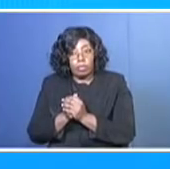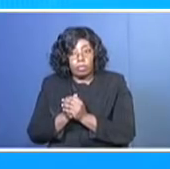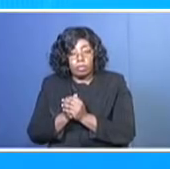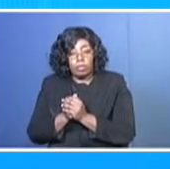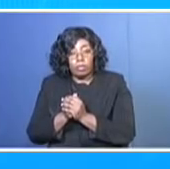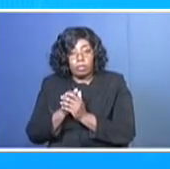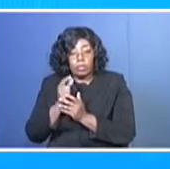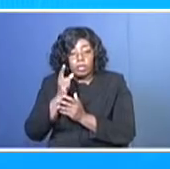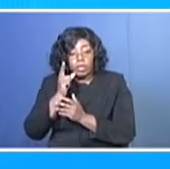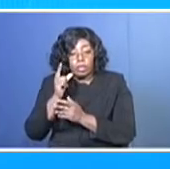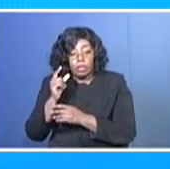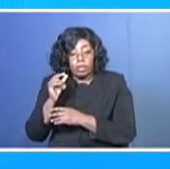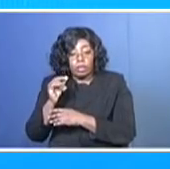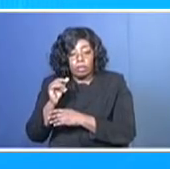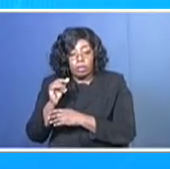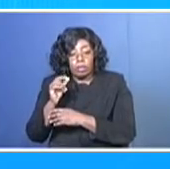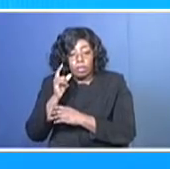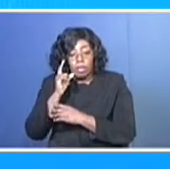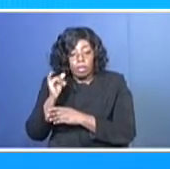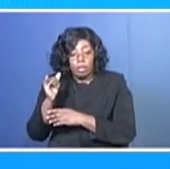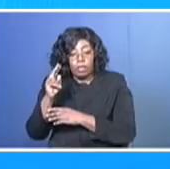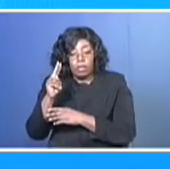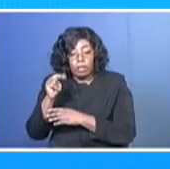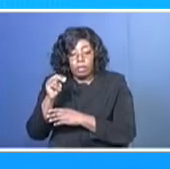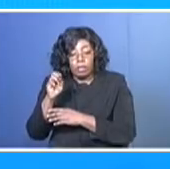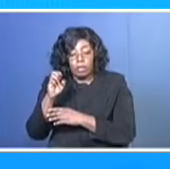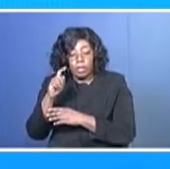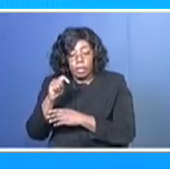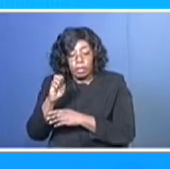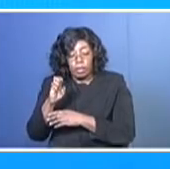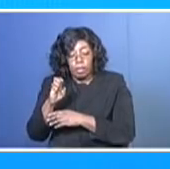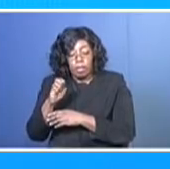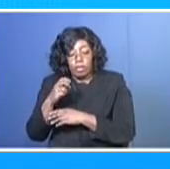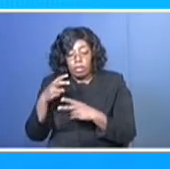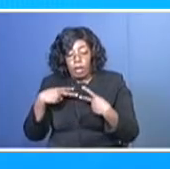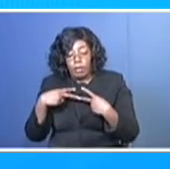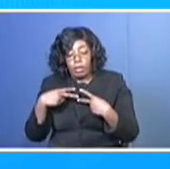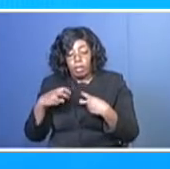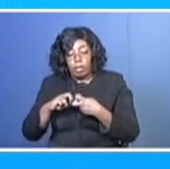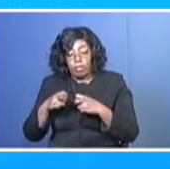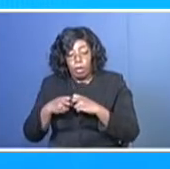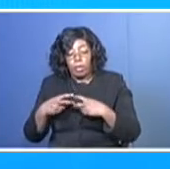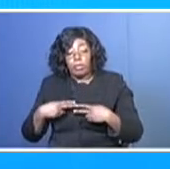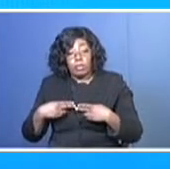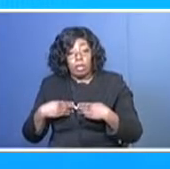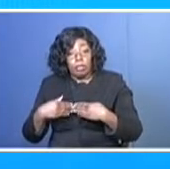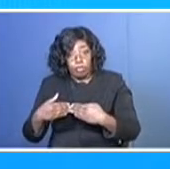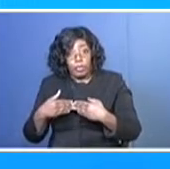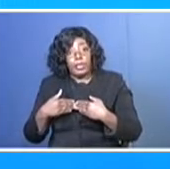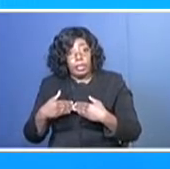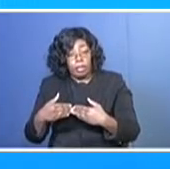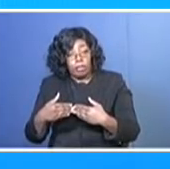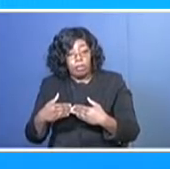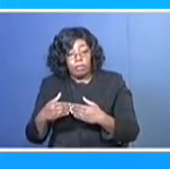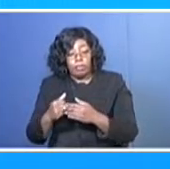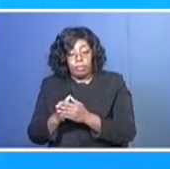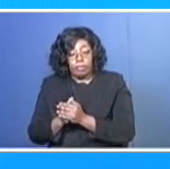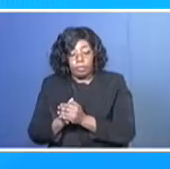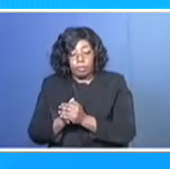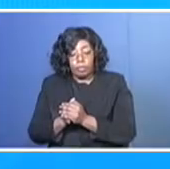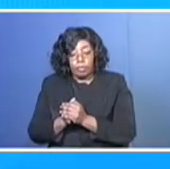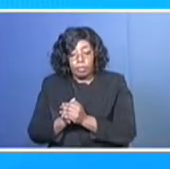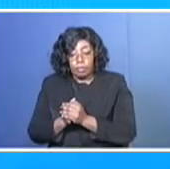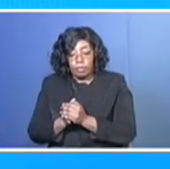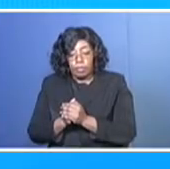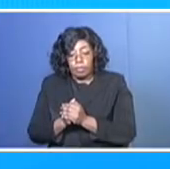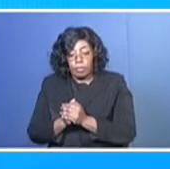Lynette Charlton was having difficulty breathing. They called the trained clinical nurse who was a correctional officer, and